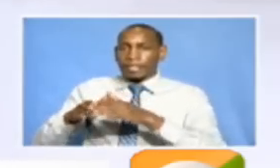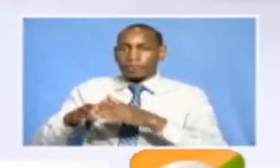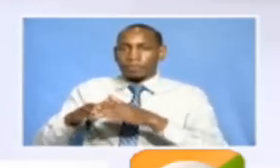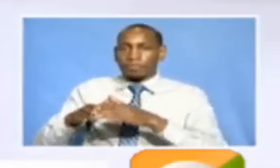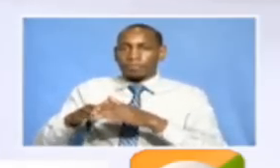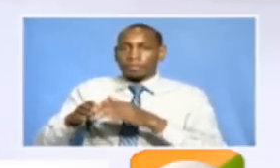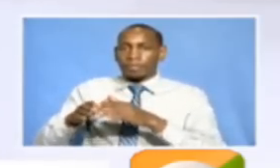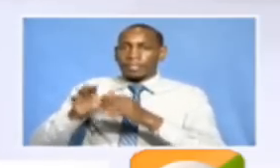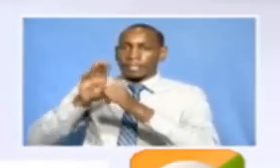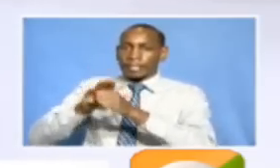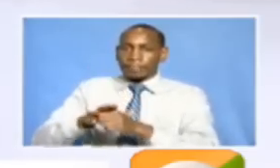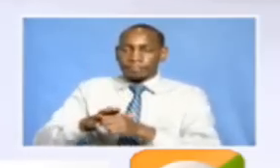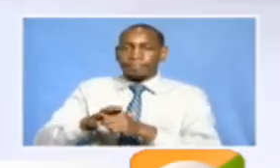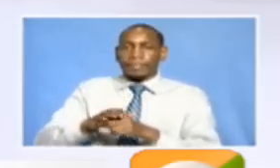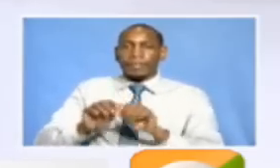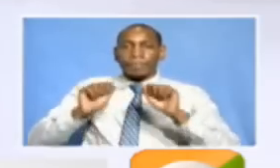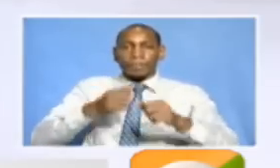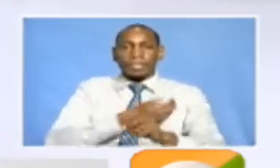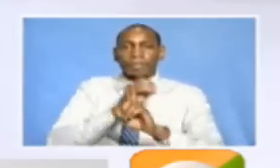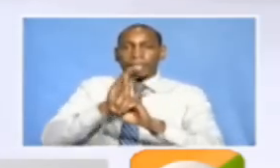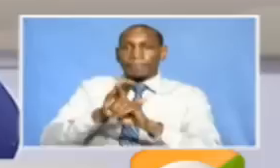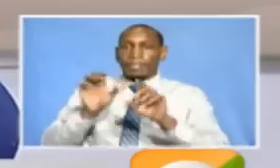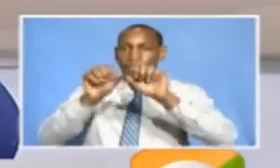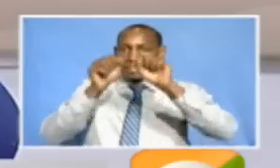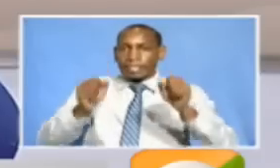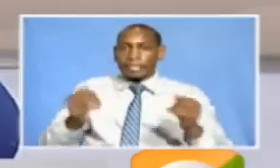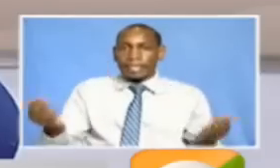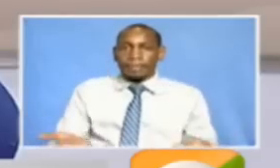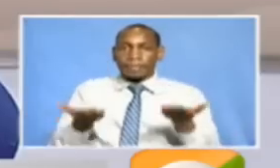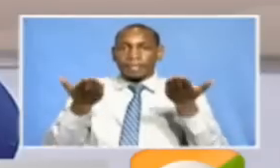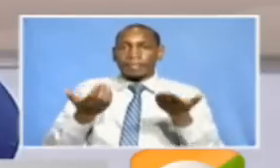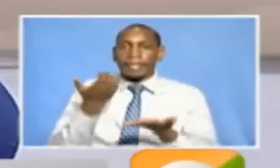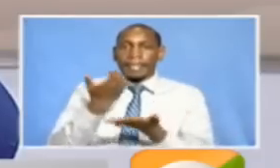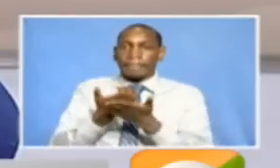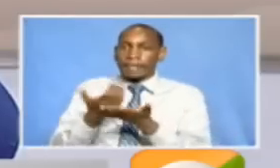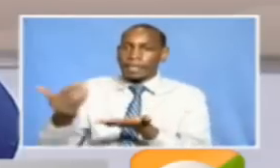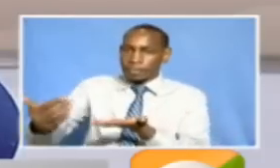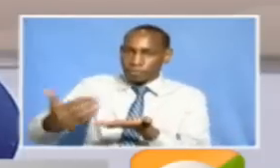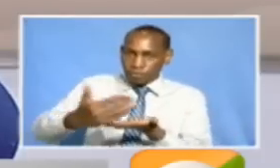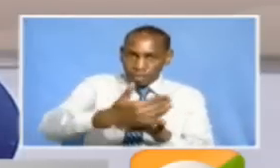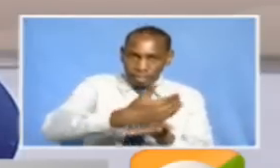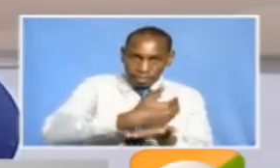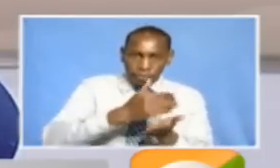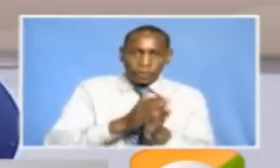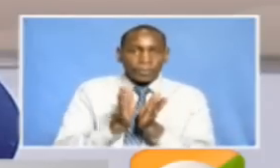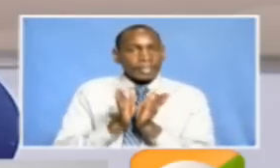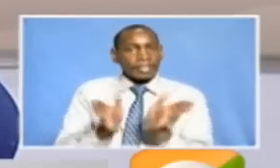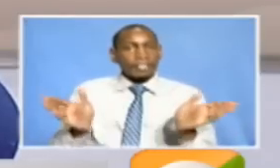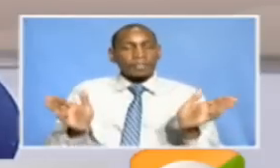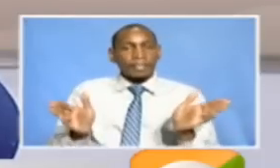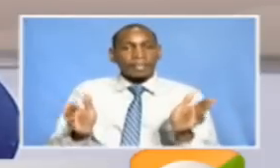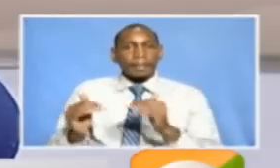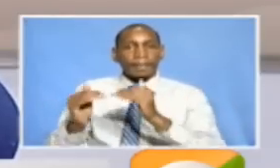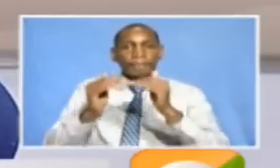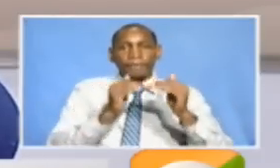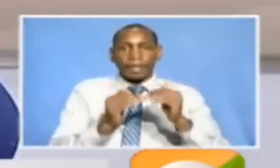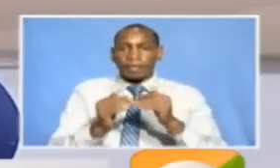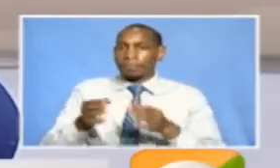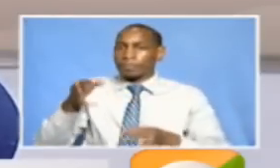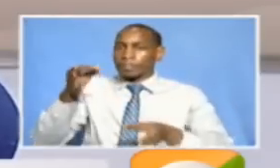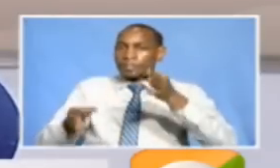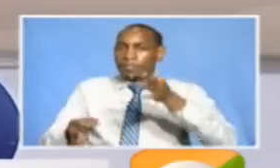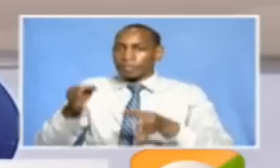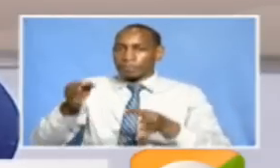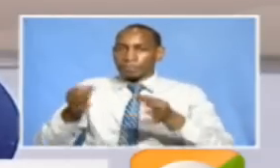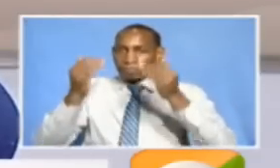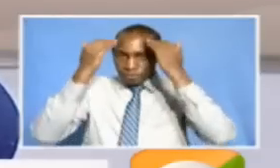way in empowering the system, improving on evidence collection, and overall a fair judicial trial outcome.